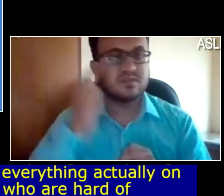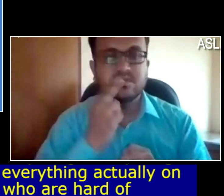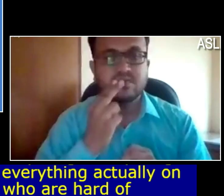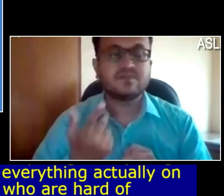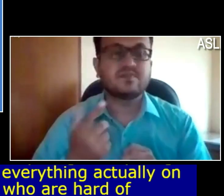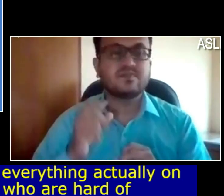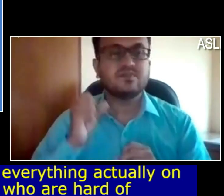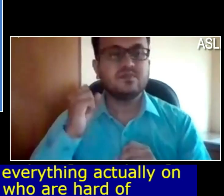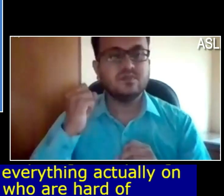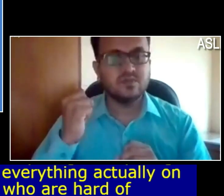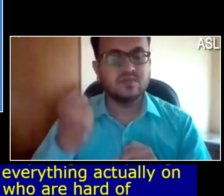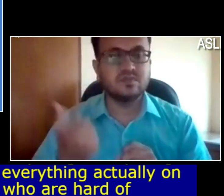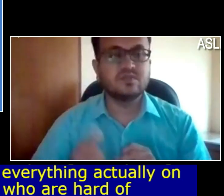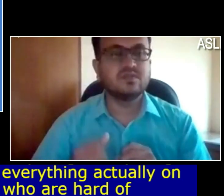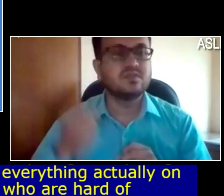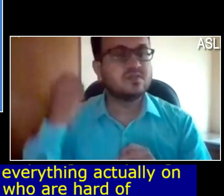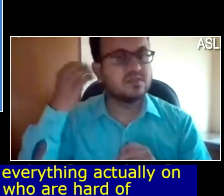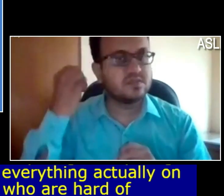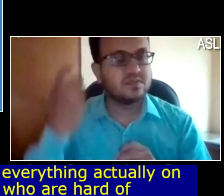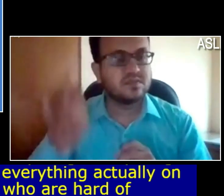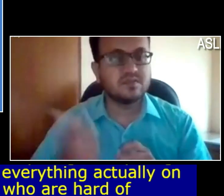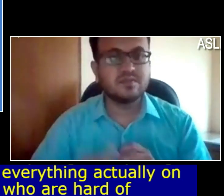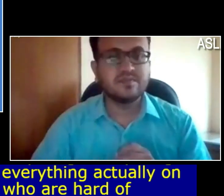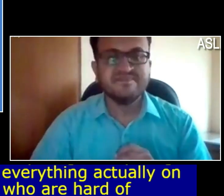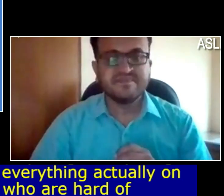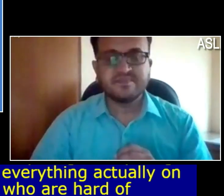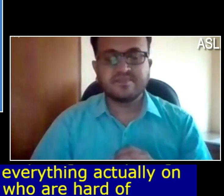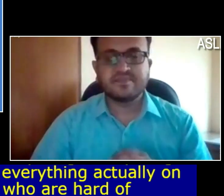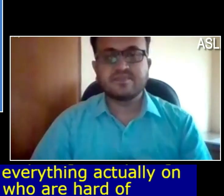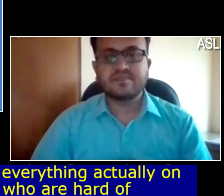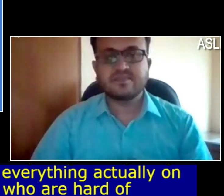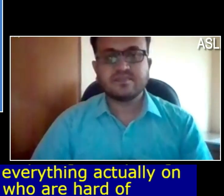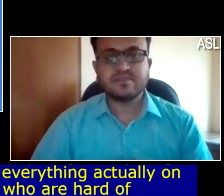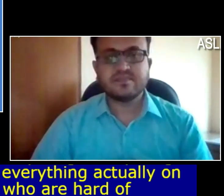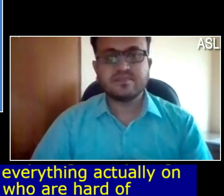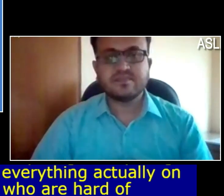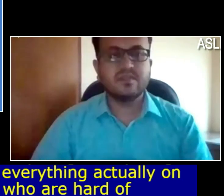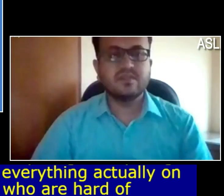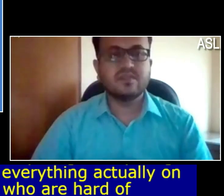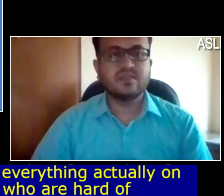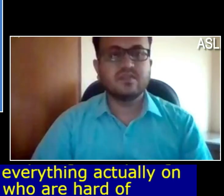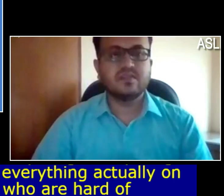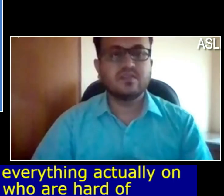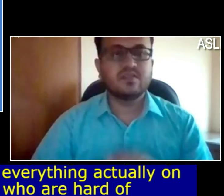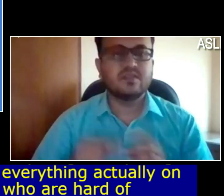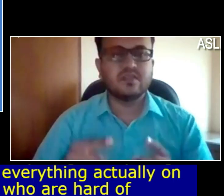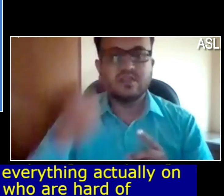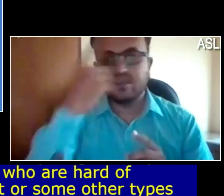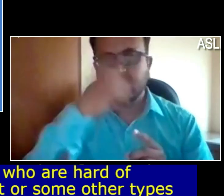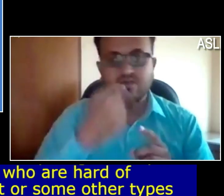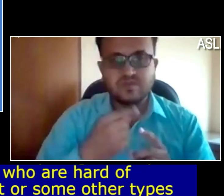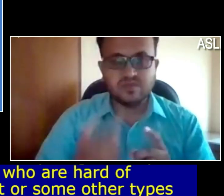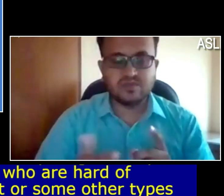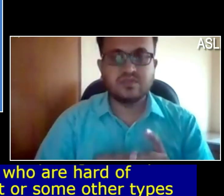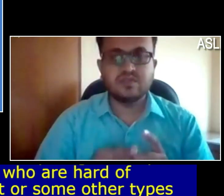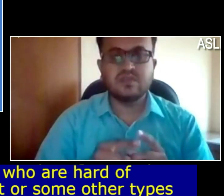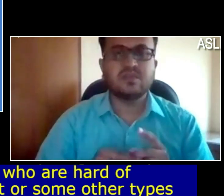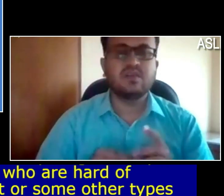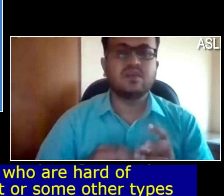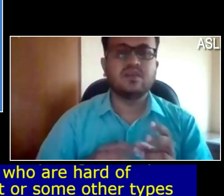a visual impairment or some other type of disabilities, why not they are able to do? And especially from the emergency response as